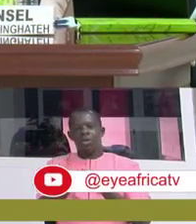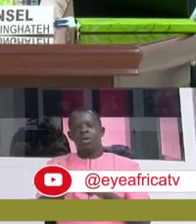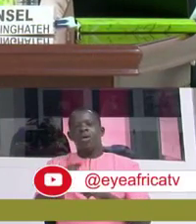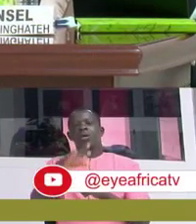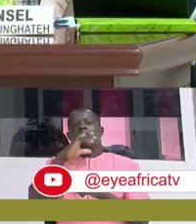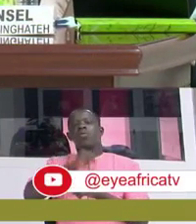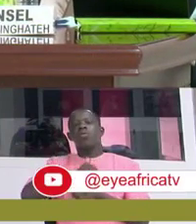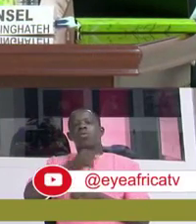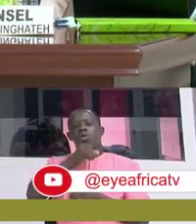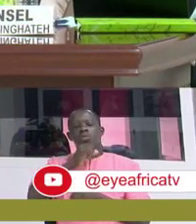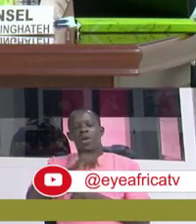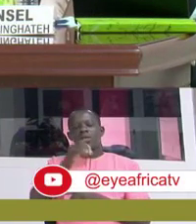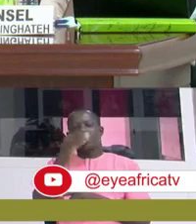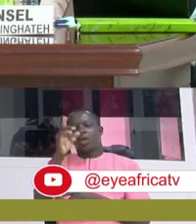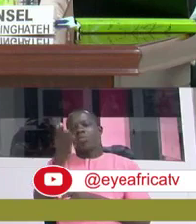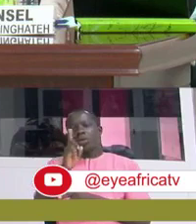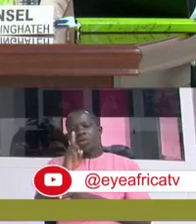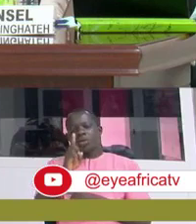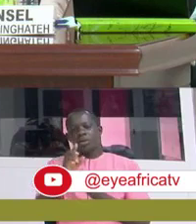say?